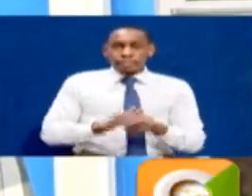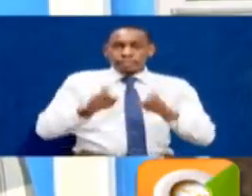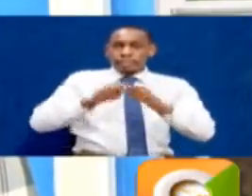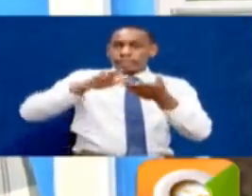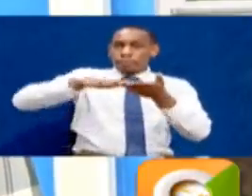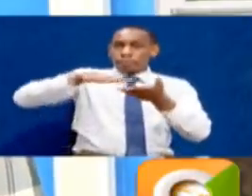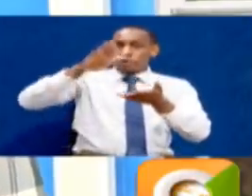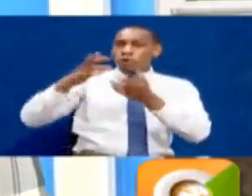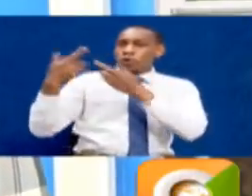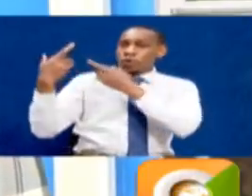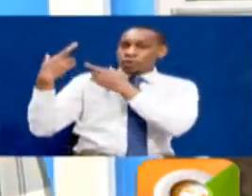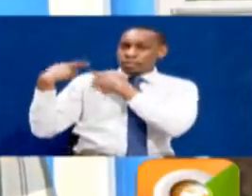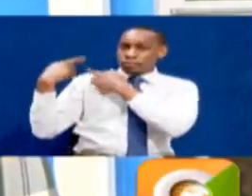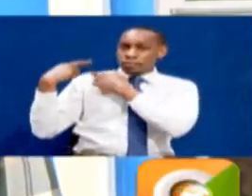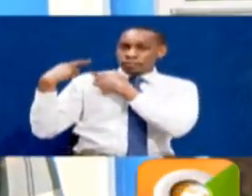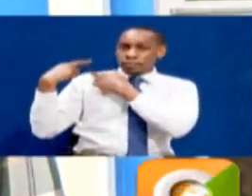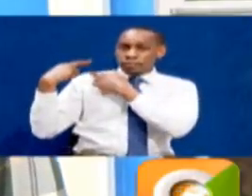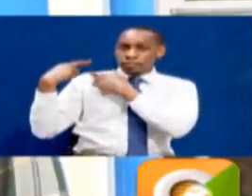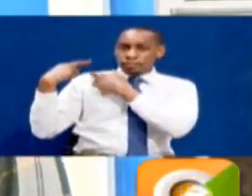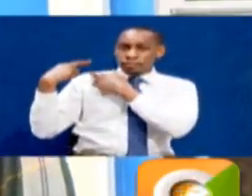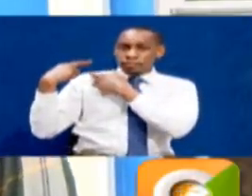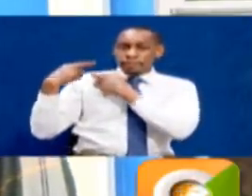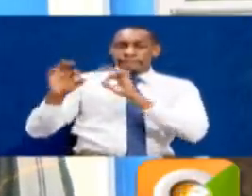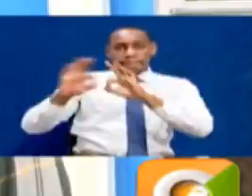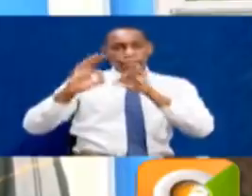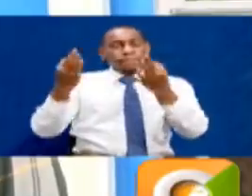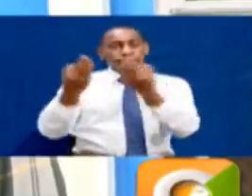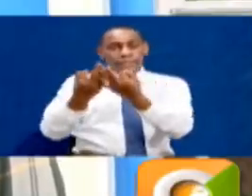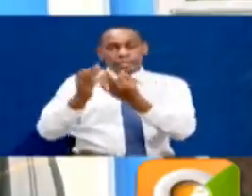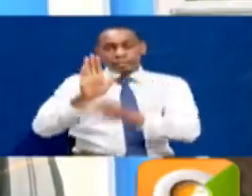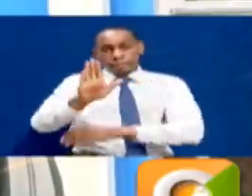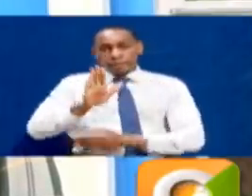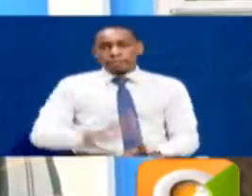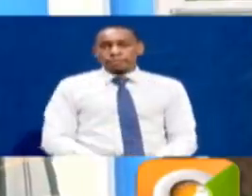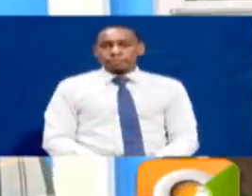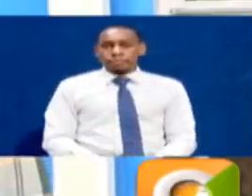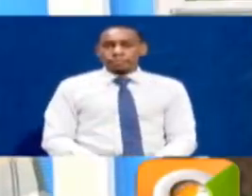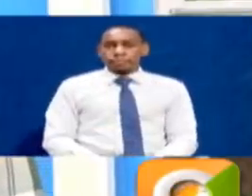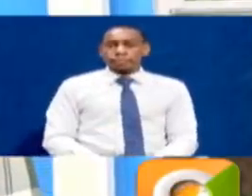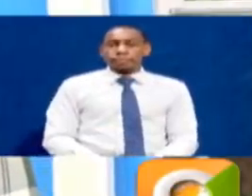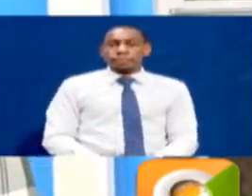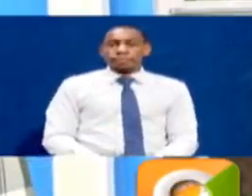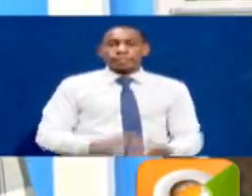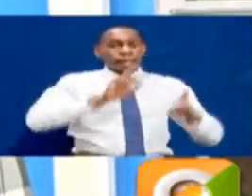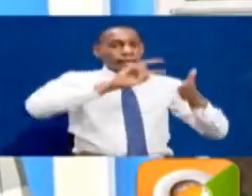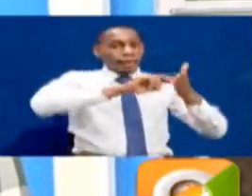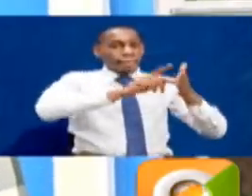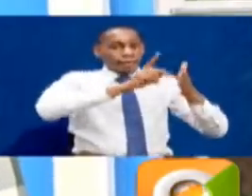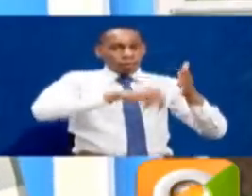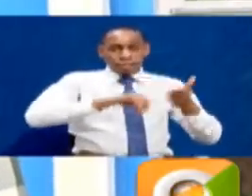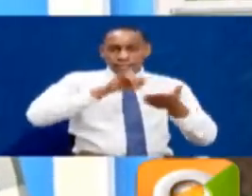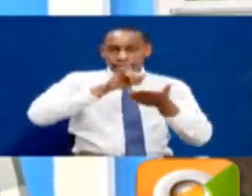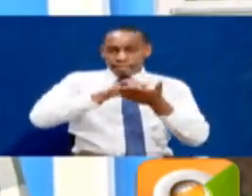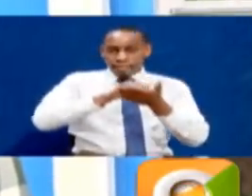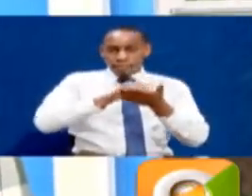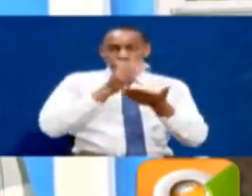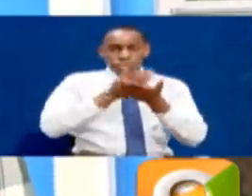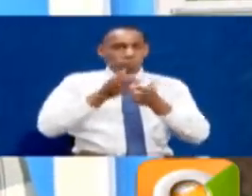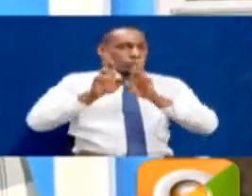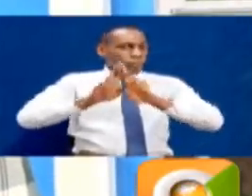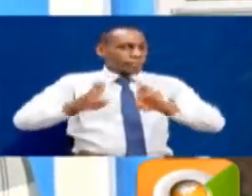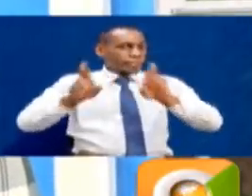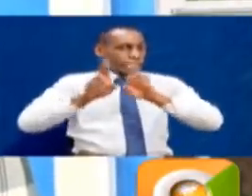more responsibilities are falling onto families. And therefore, that much, therefore,